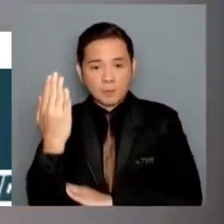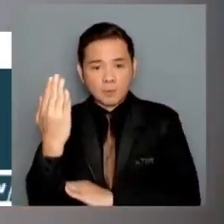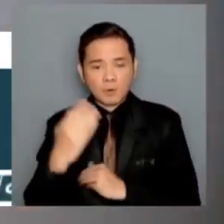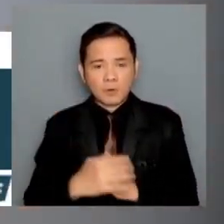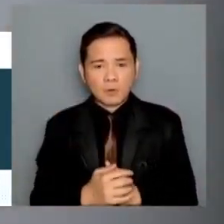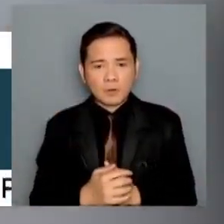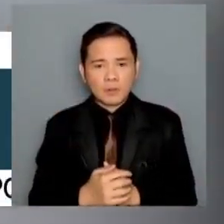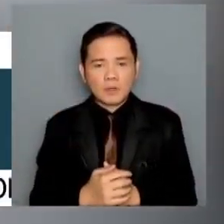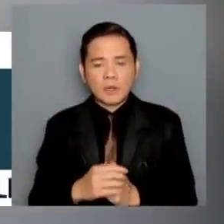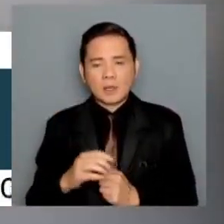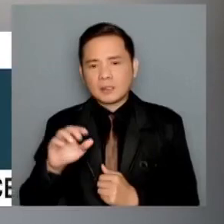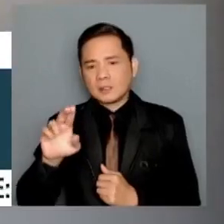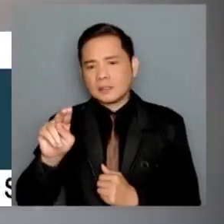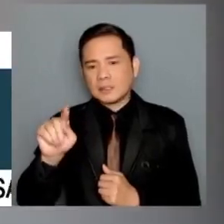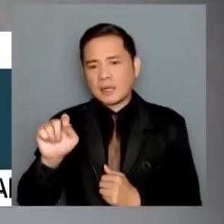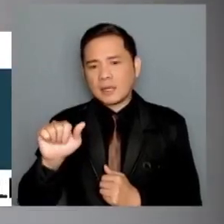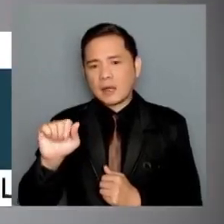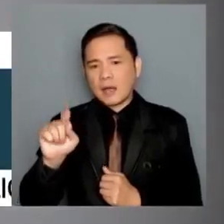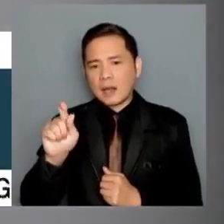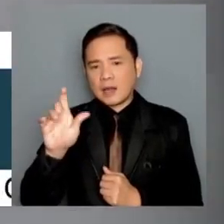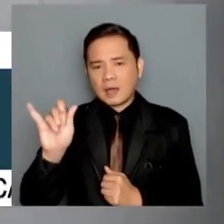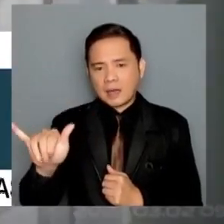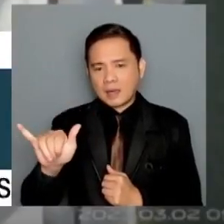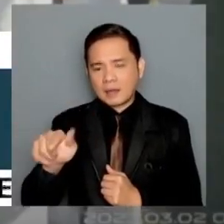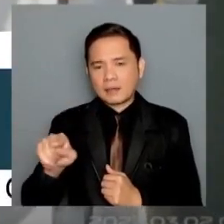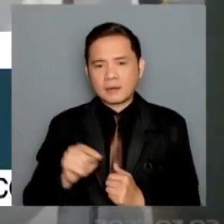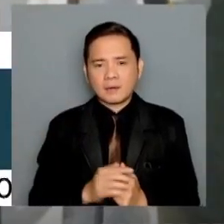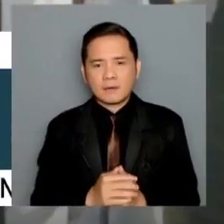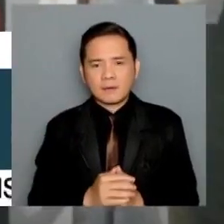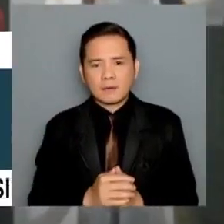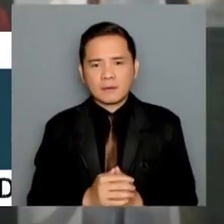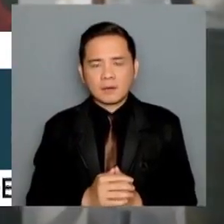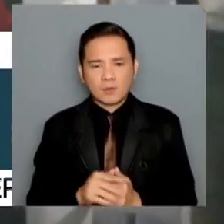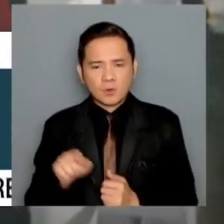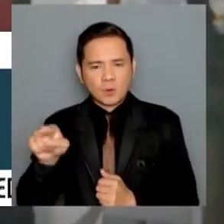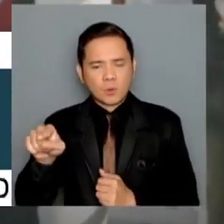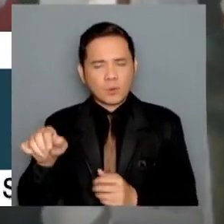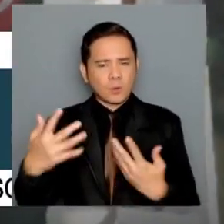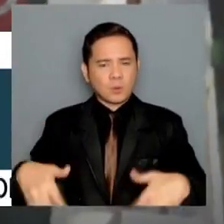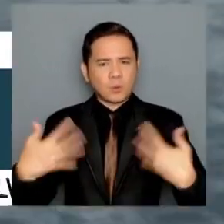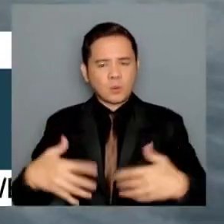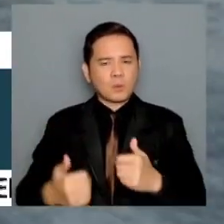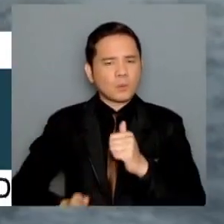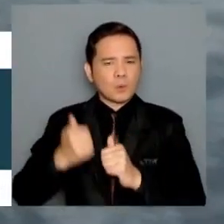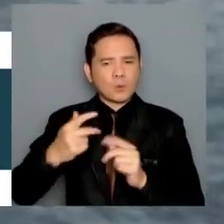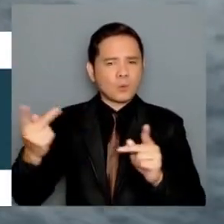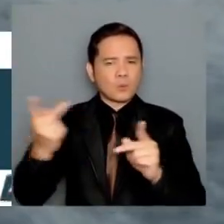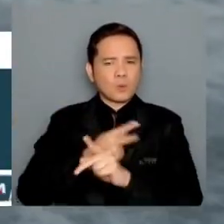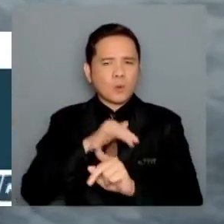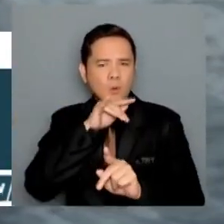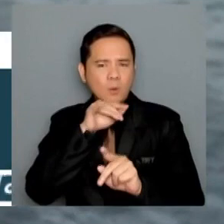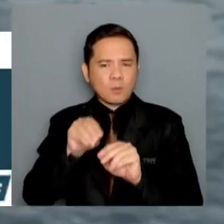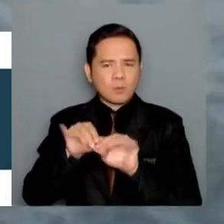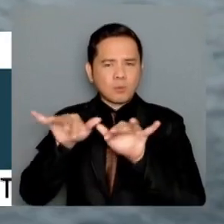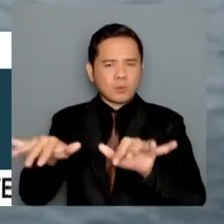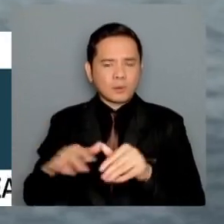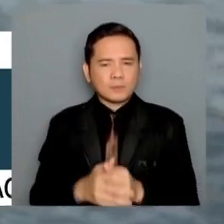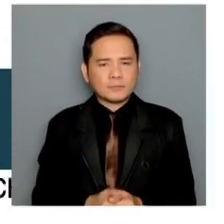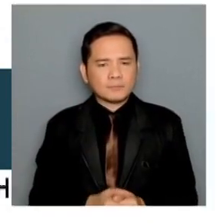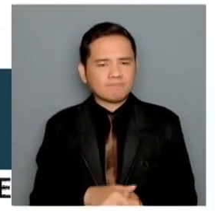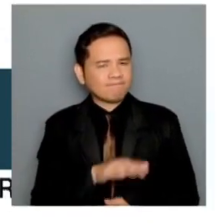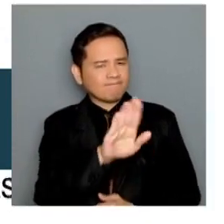Mantalay. That's the second to the farthest most coastal town of Oriental Mindoro. All right. Can you describe to us